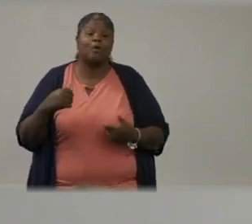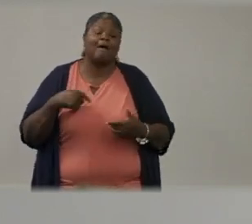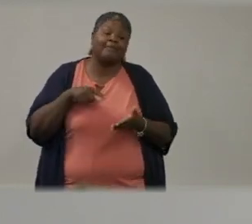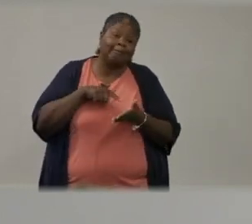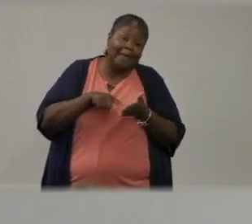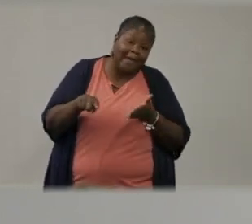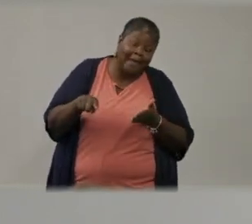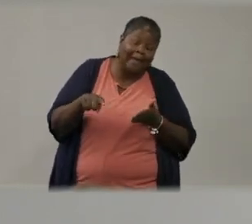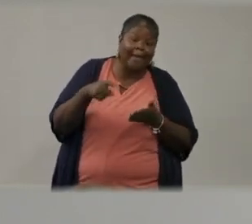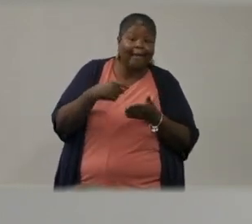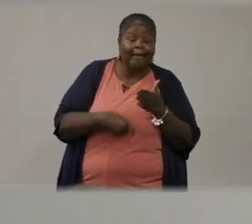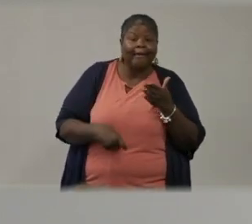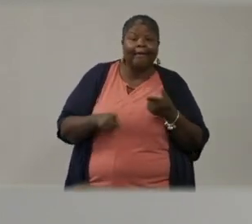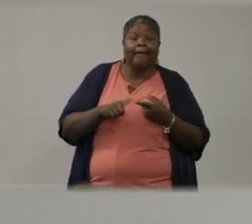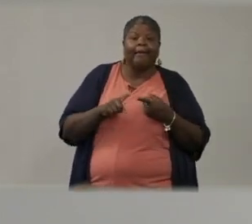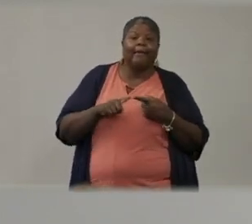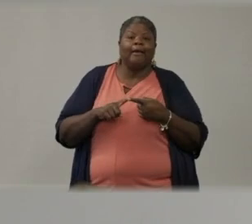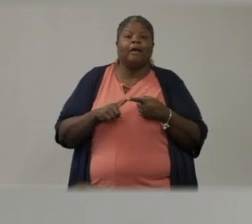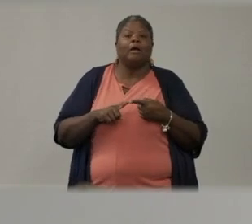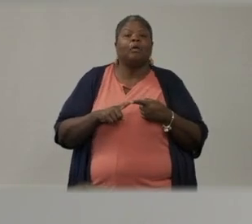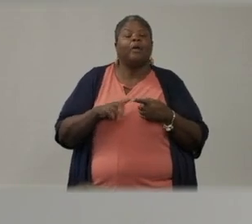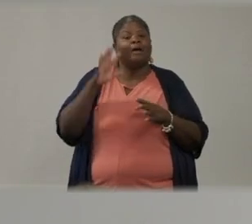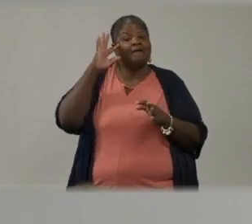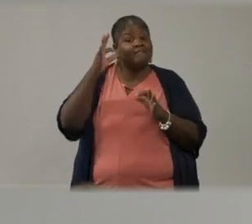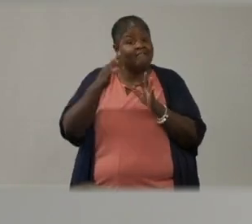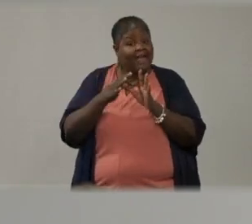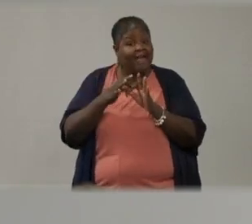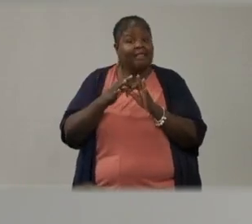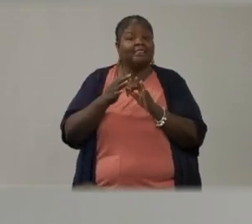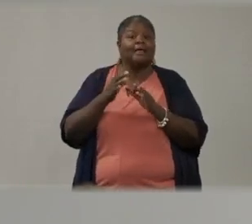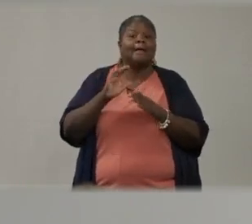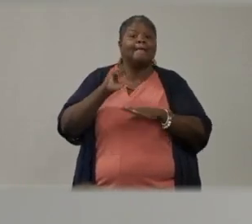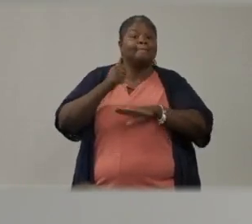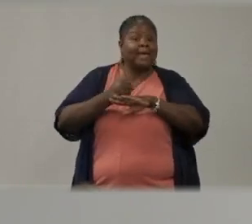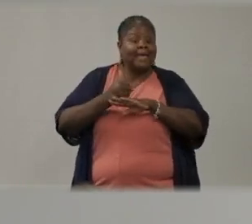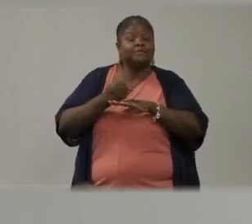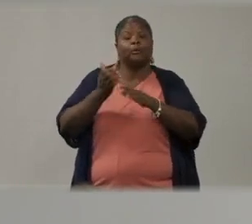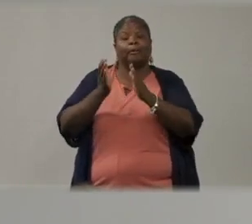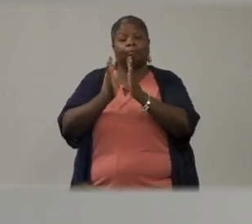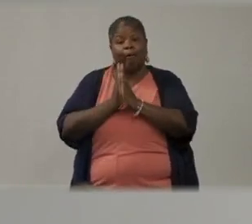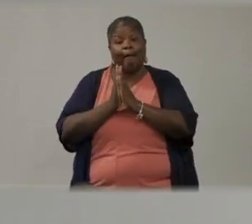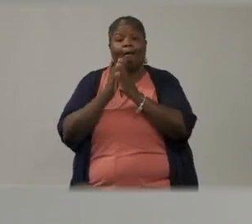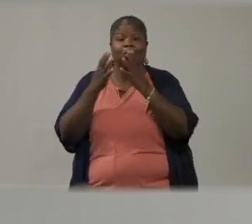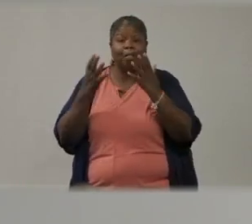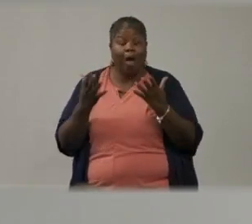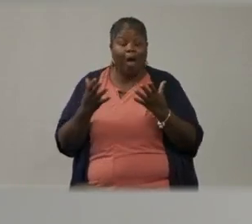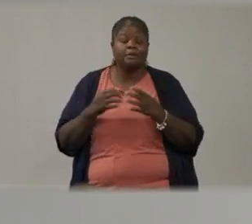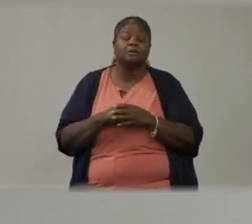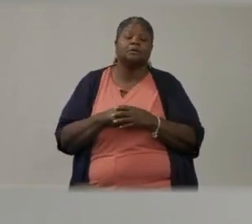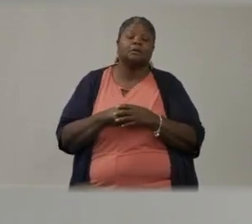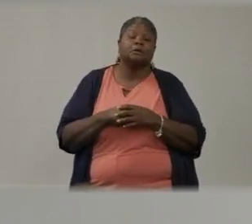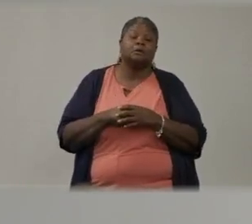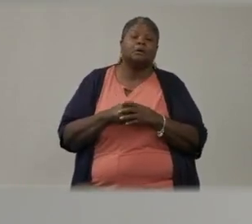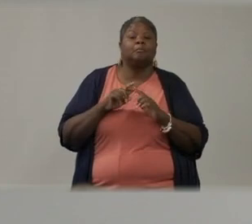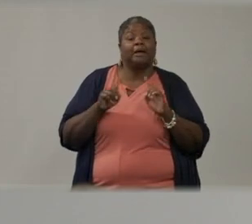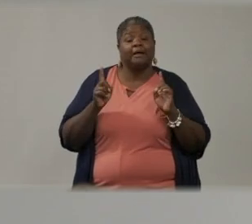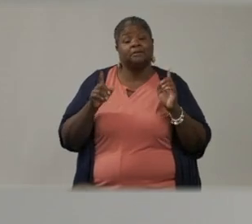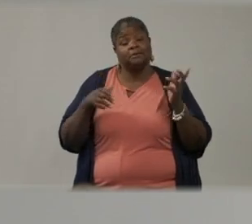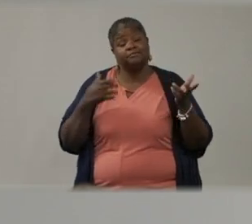pay. We are faith-based. We pray a lot. But